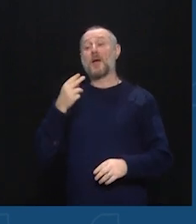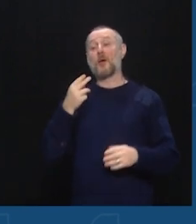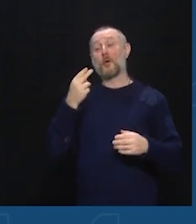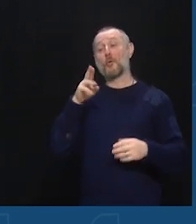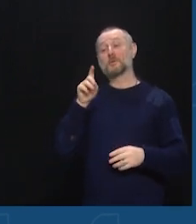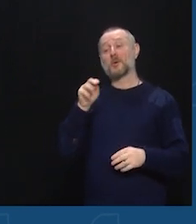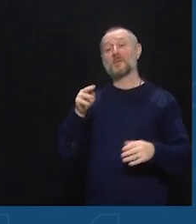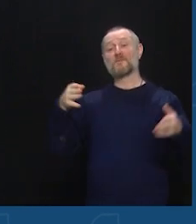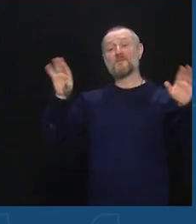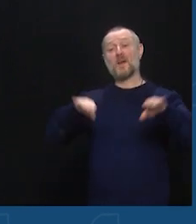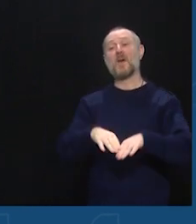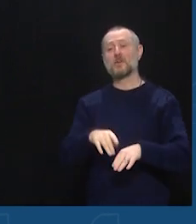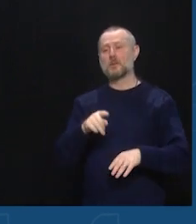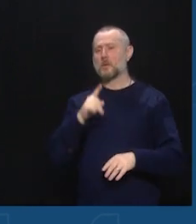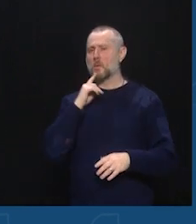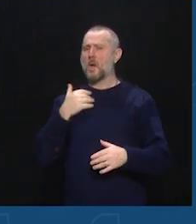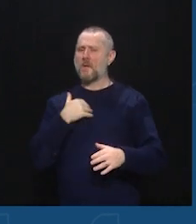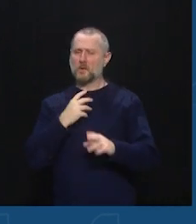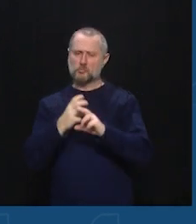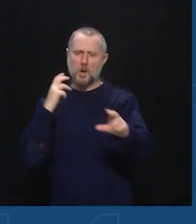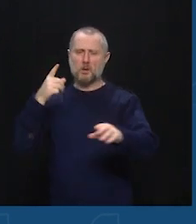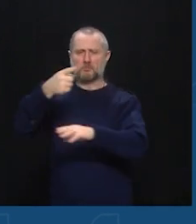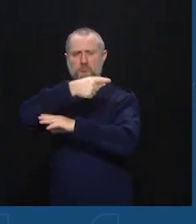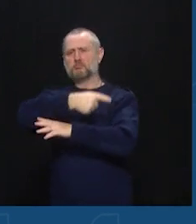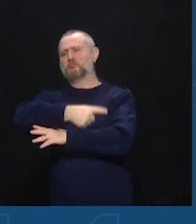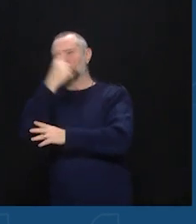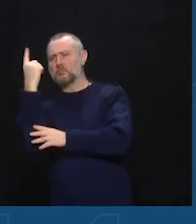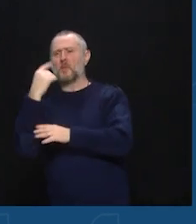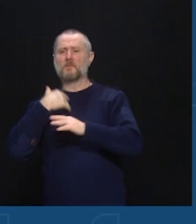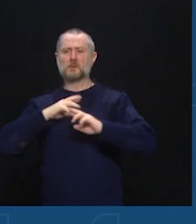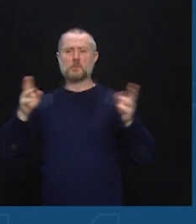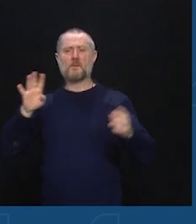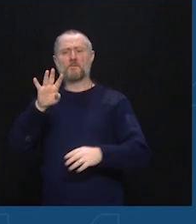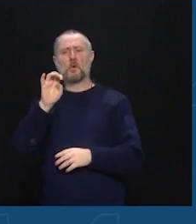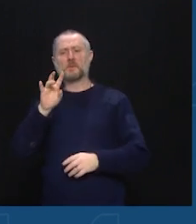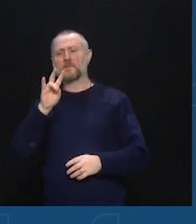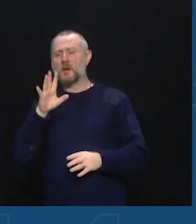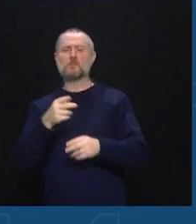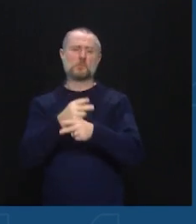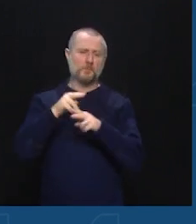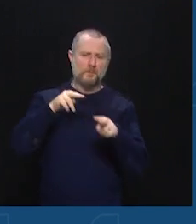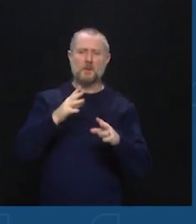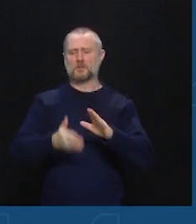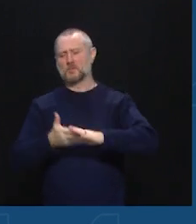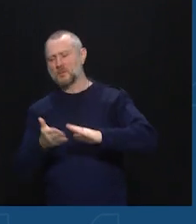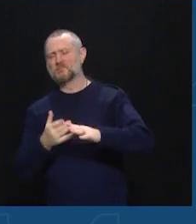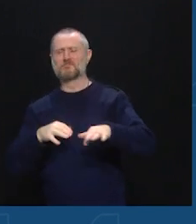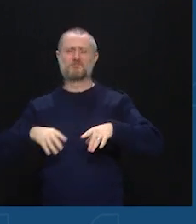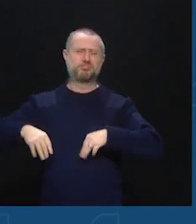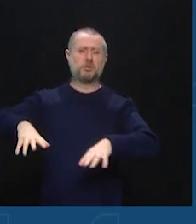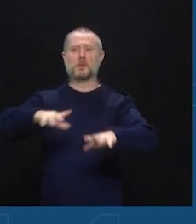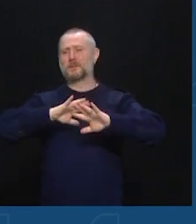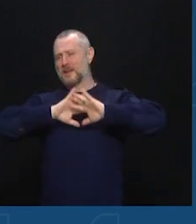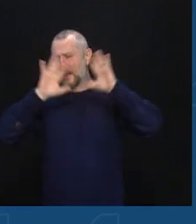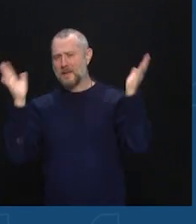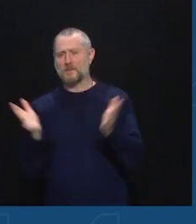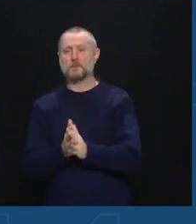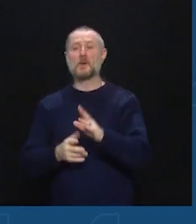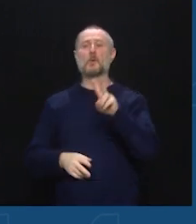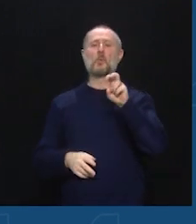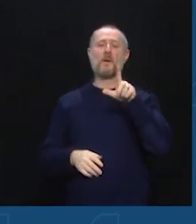of assets in place that are being deployed, 447 supervisors and operators, 294 large medium duty plow